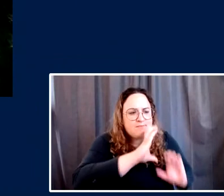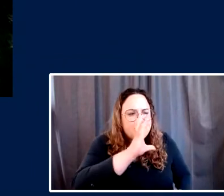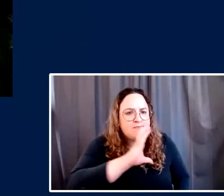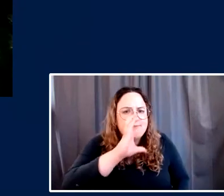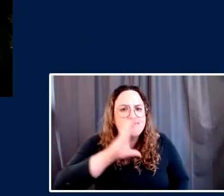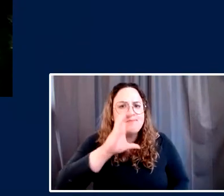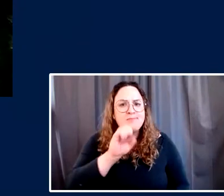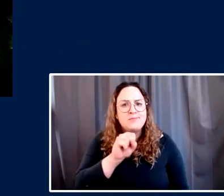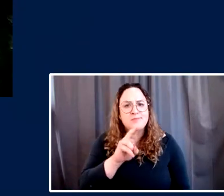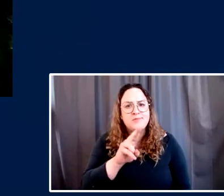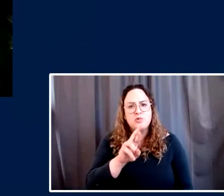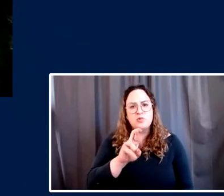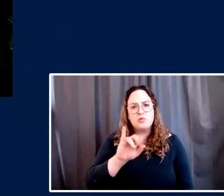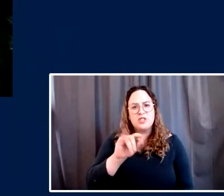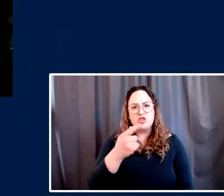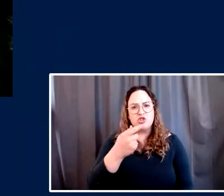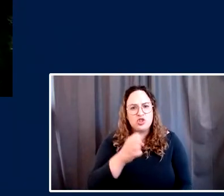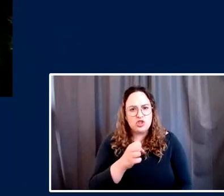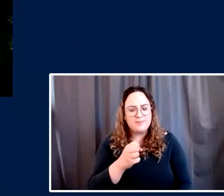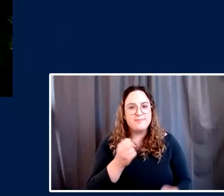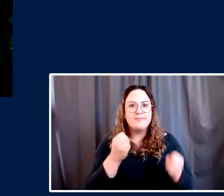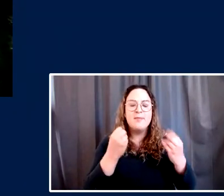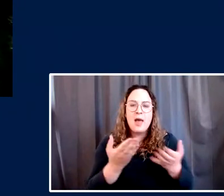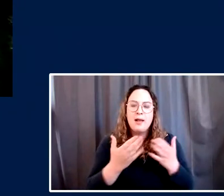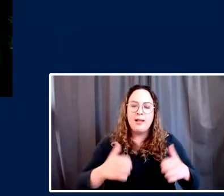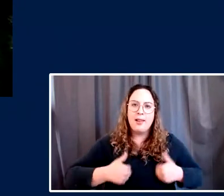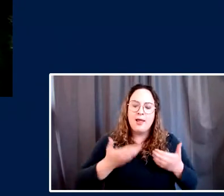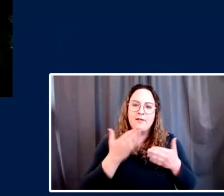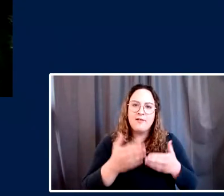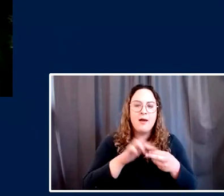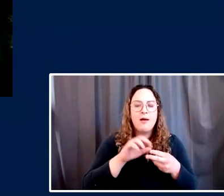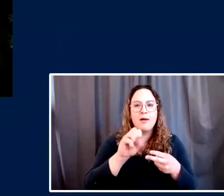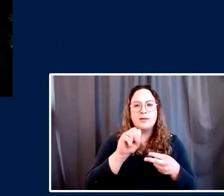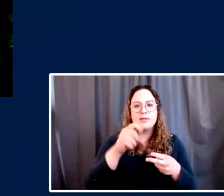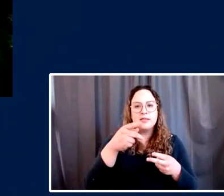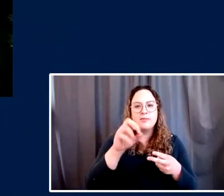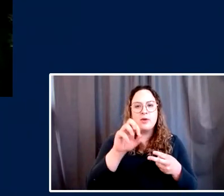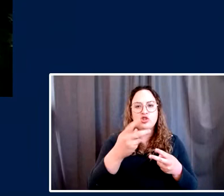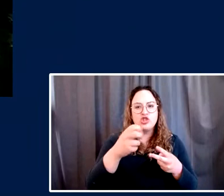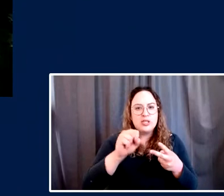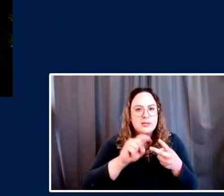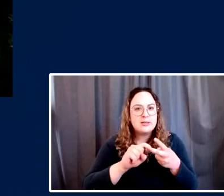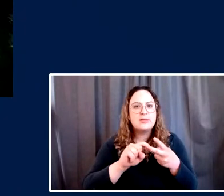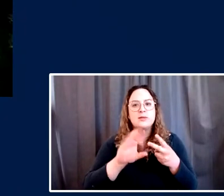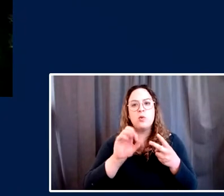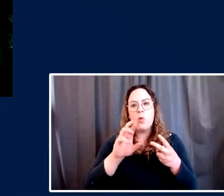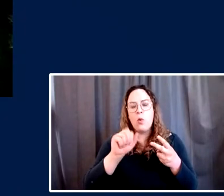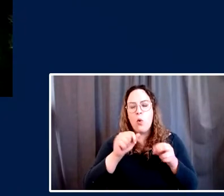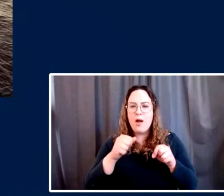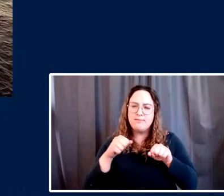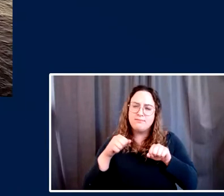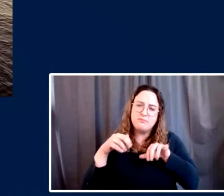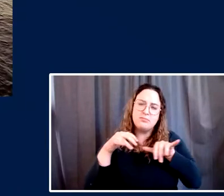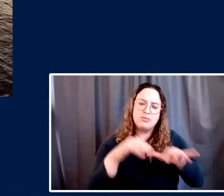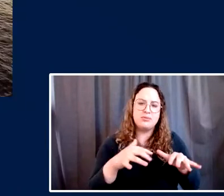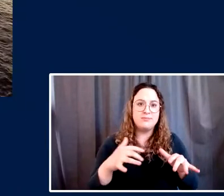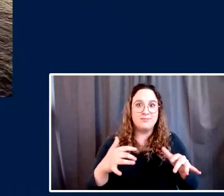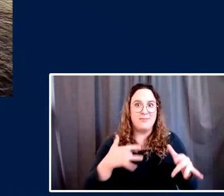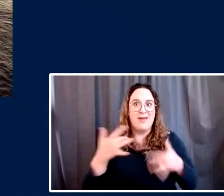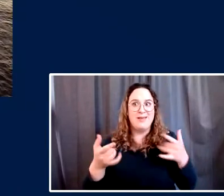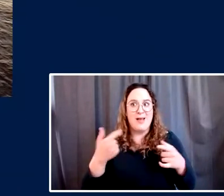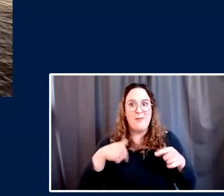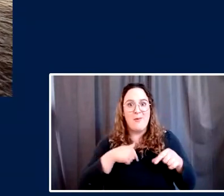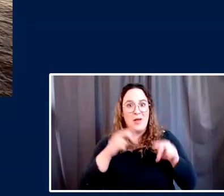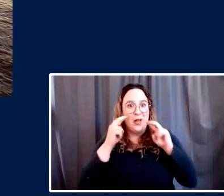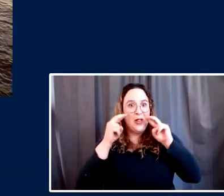sponges, and much, much more. I'm super excited to get you on board MBARI's research vessel, the Western Flyer, where